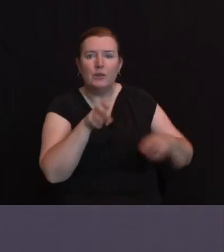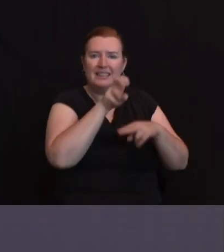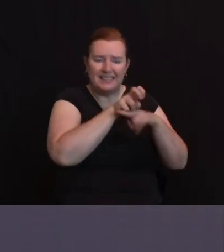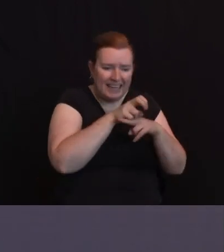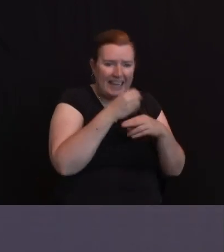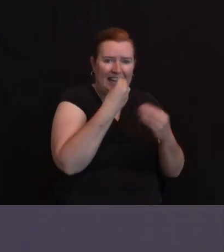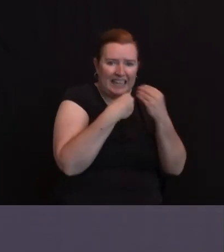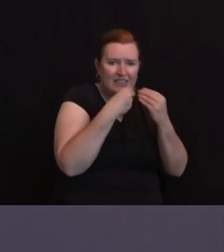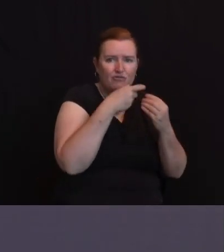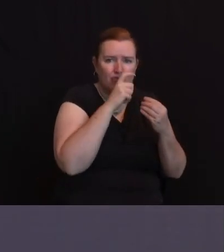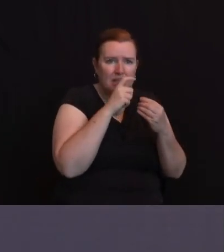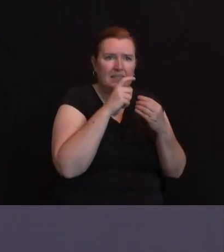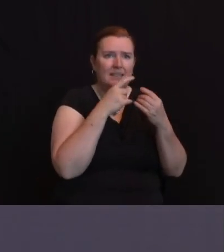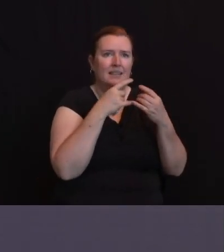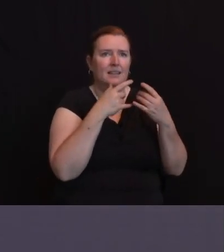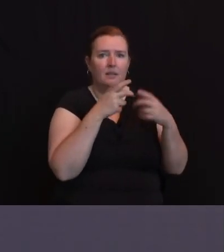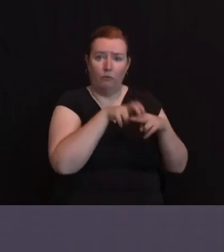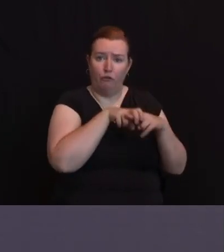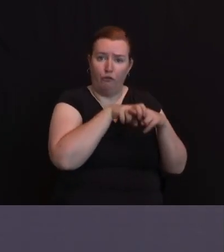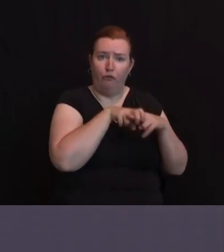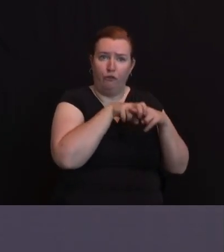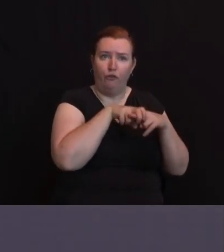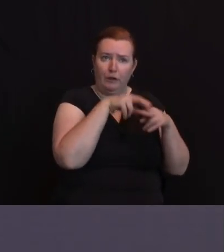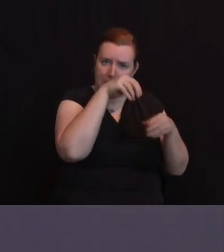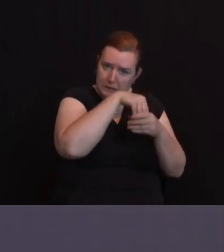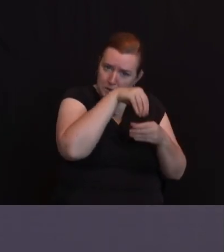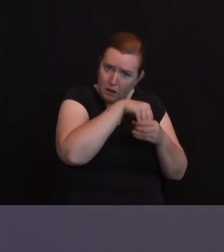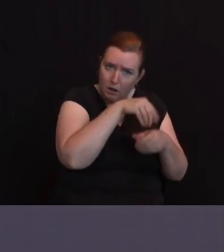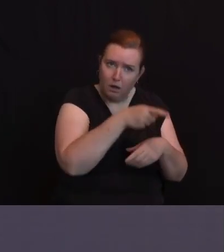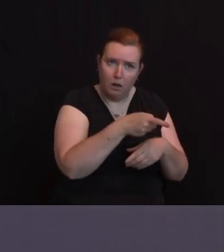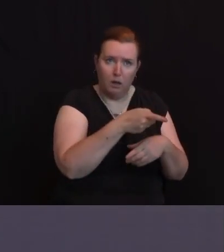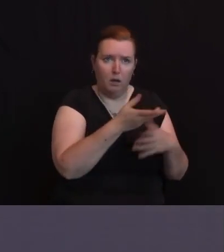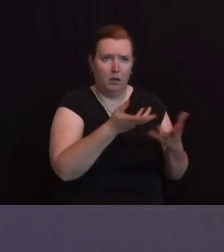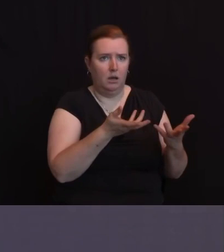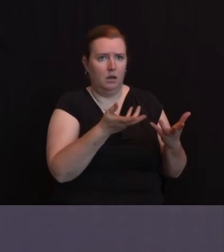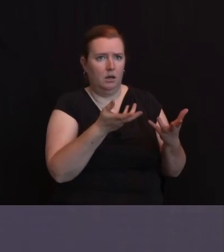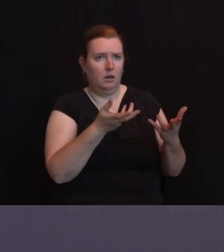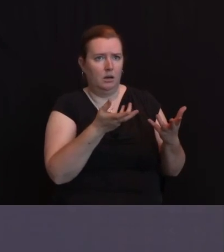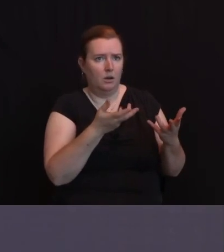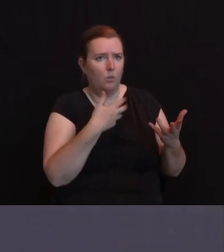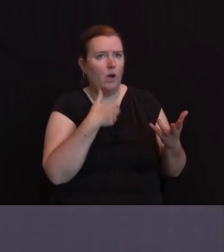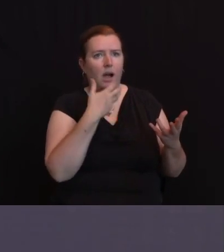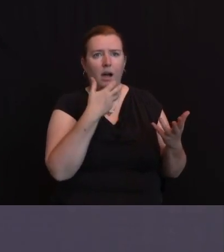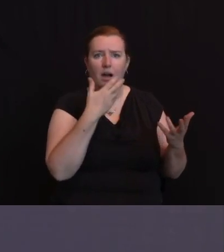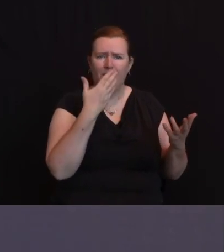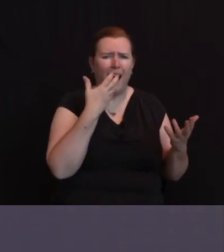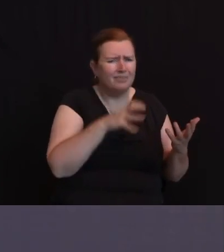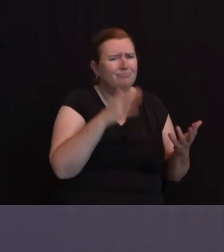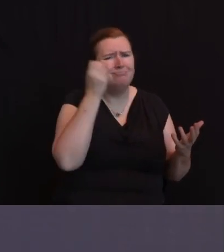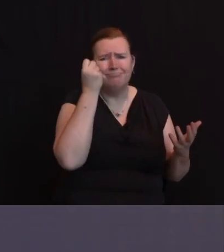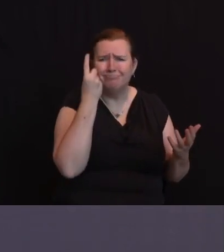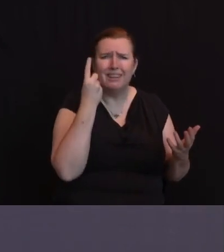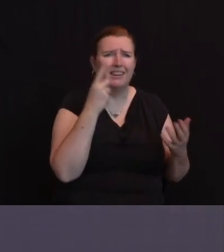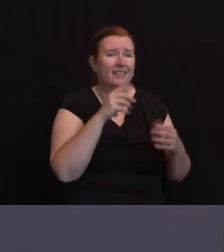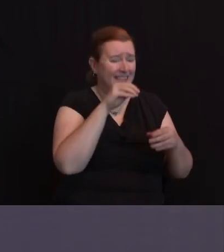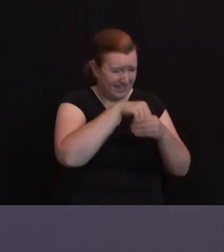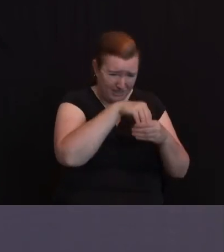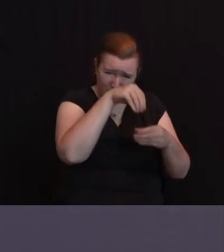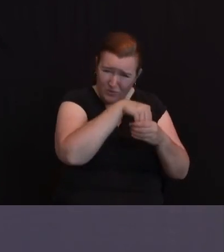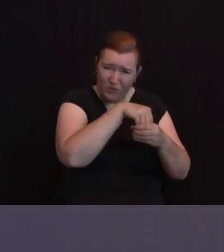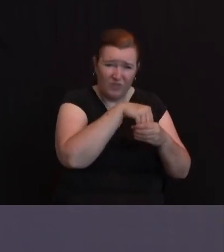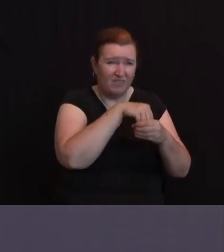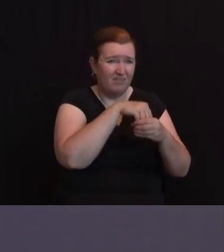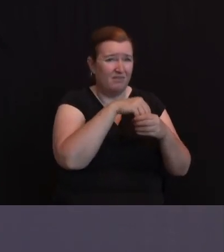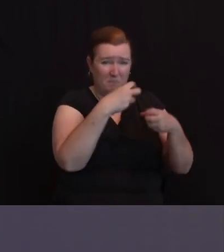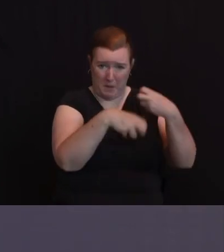You're sedentary. You're indoors. We know for a fact, Judy and Ed, that indoors the virus is more